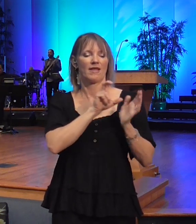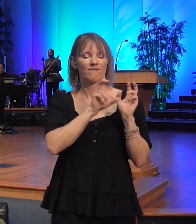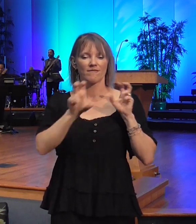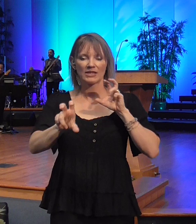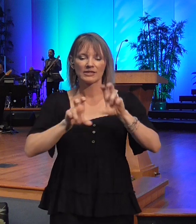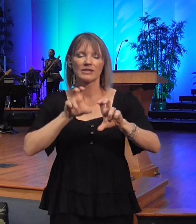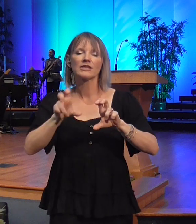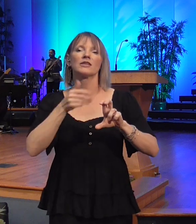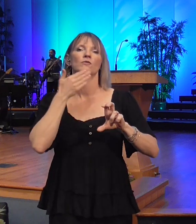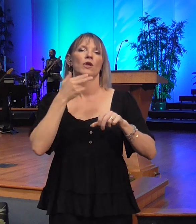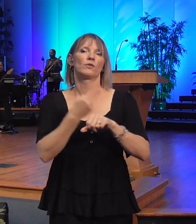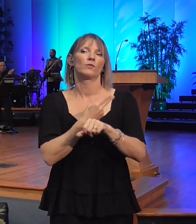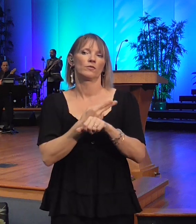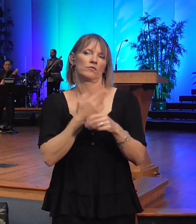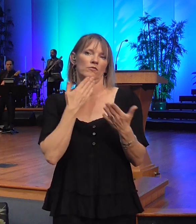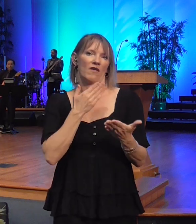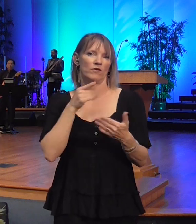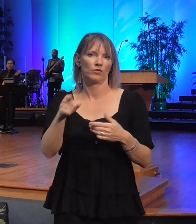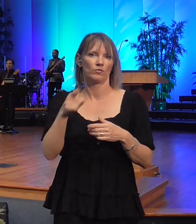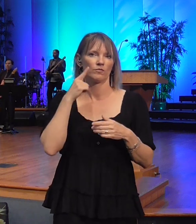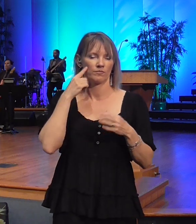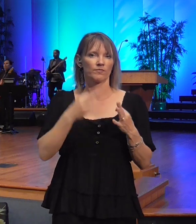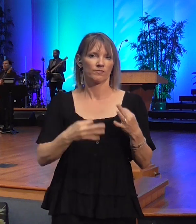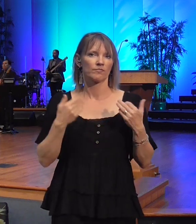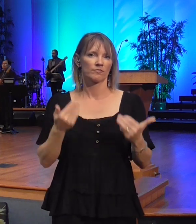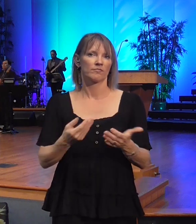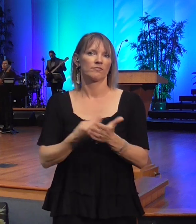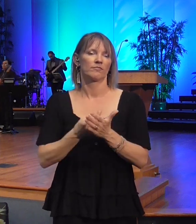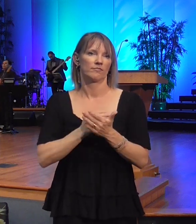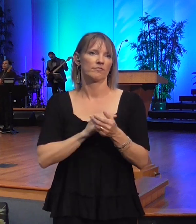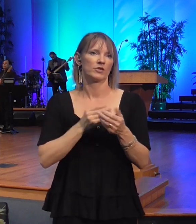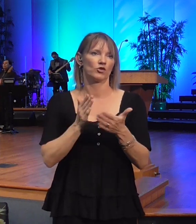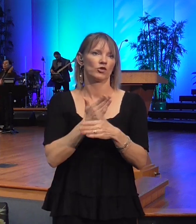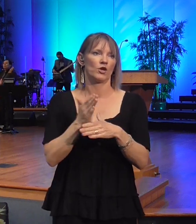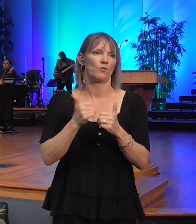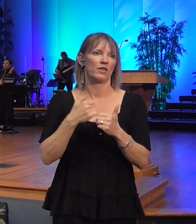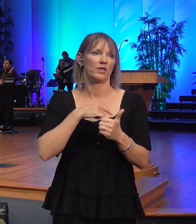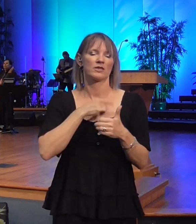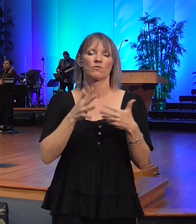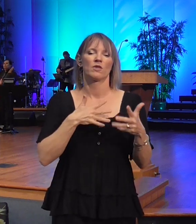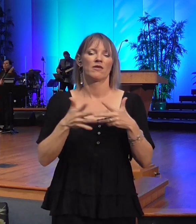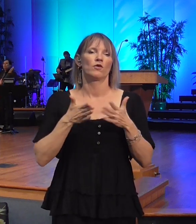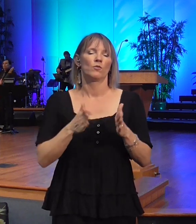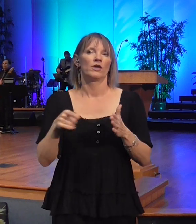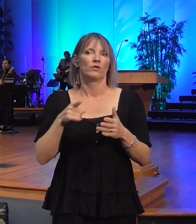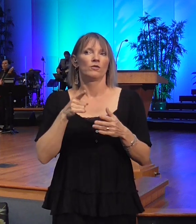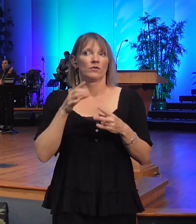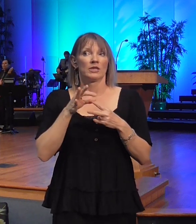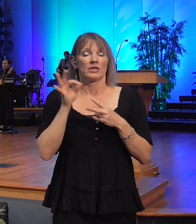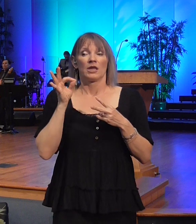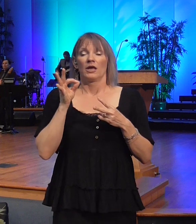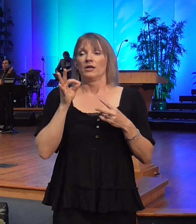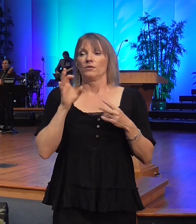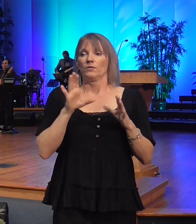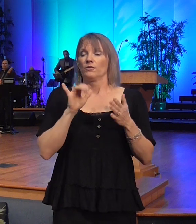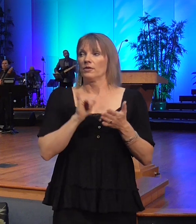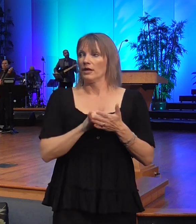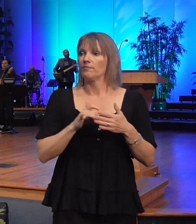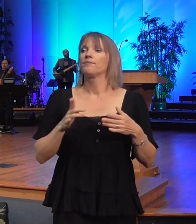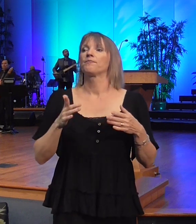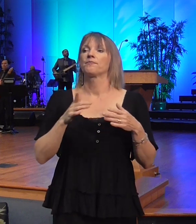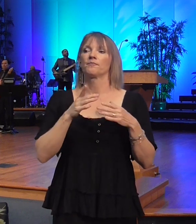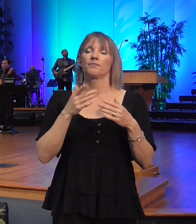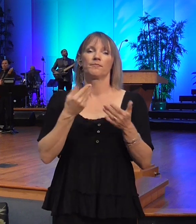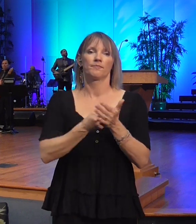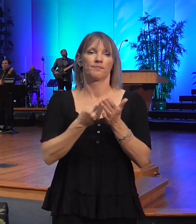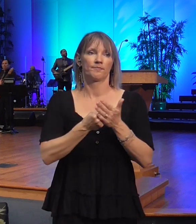that you choose to share your abundance with us, however you choose to do that. But we can take our gifts and bless them together. There's an